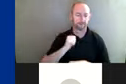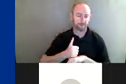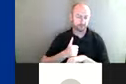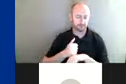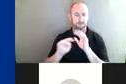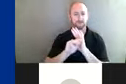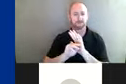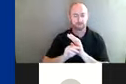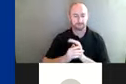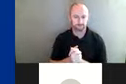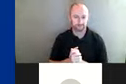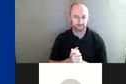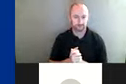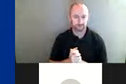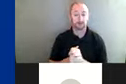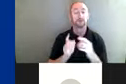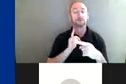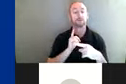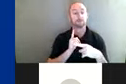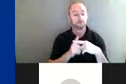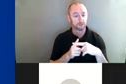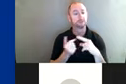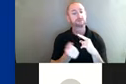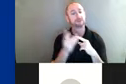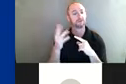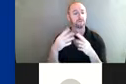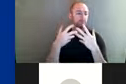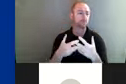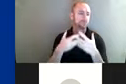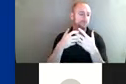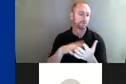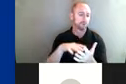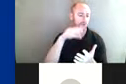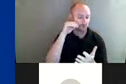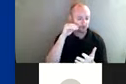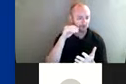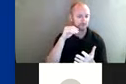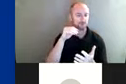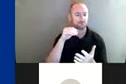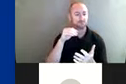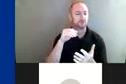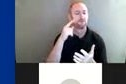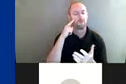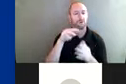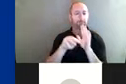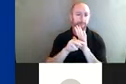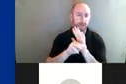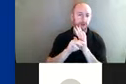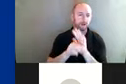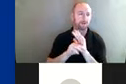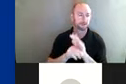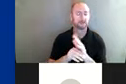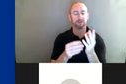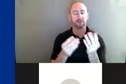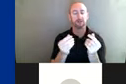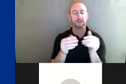model. In addition, there's several machine learning and statistical techniques for modeling landslide susceptibility